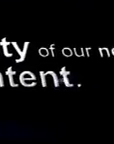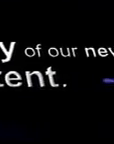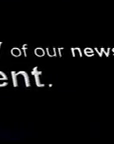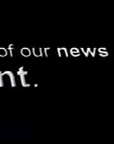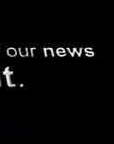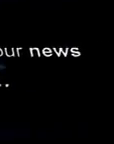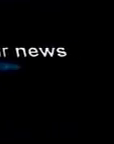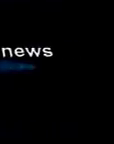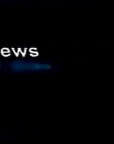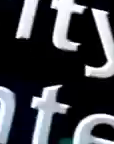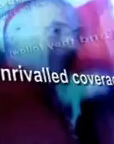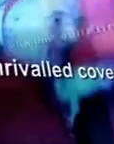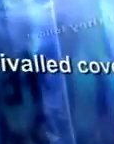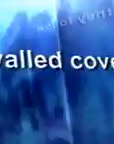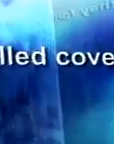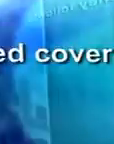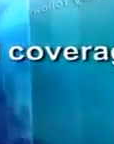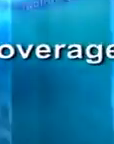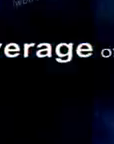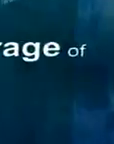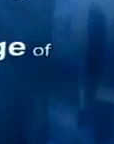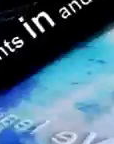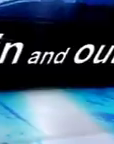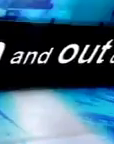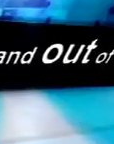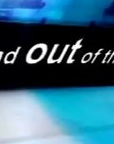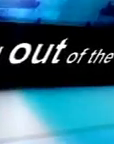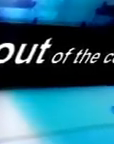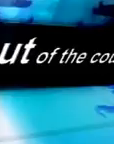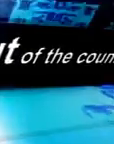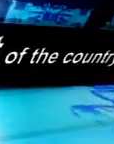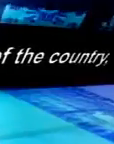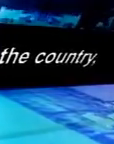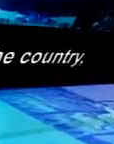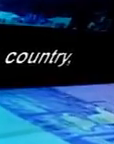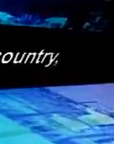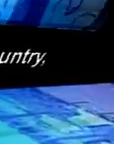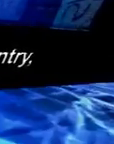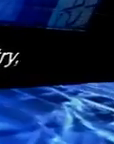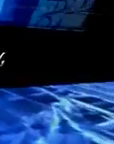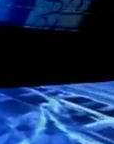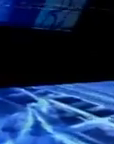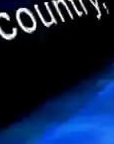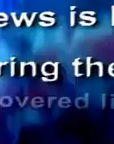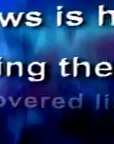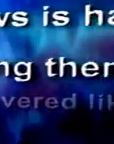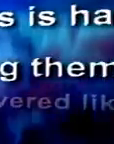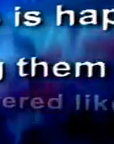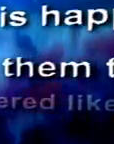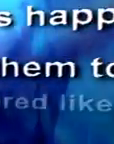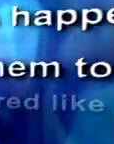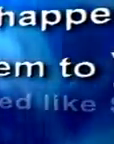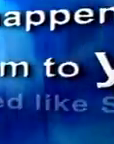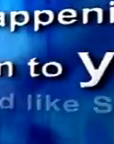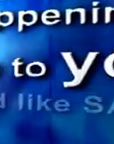of our news demonstrates the demand for our news content. We continue to provide unrivaled coverage of vital events in and out of the country.